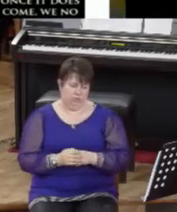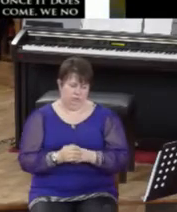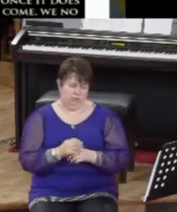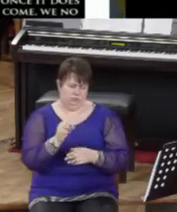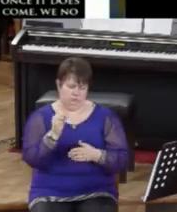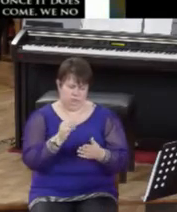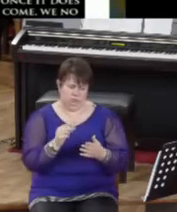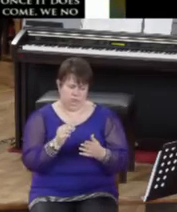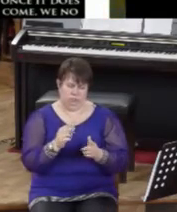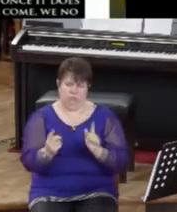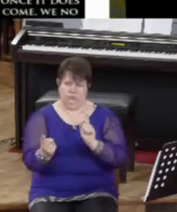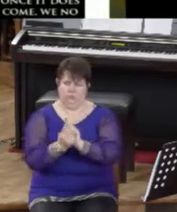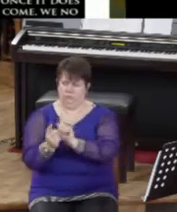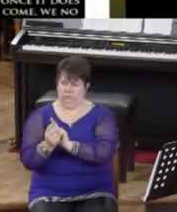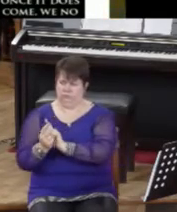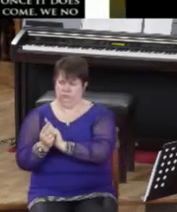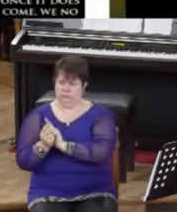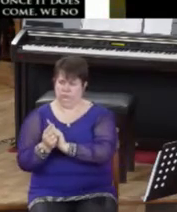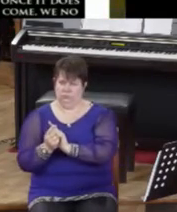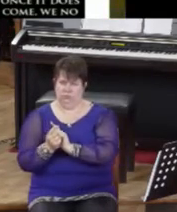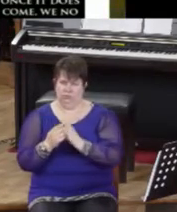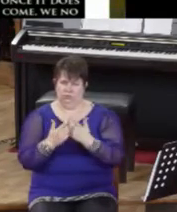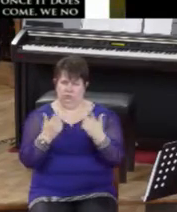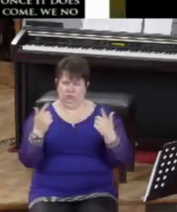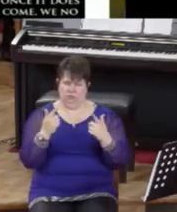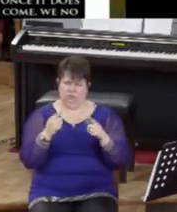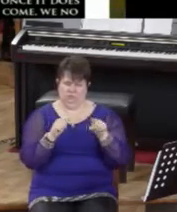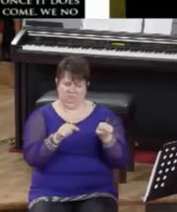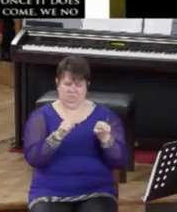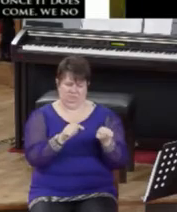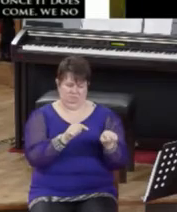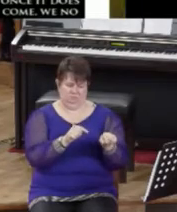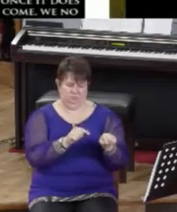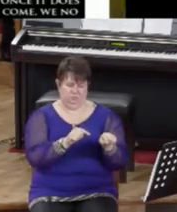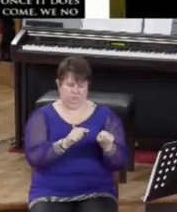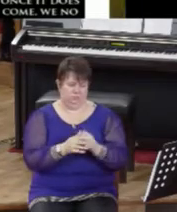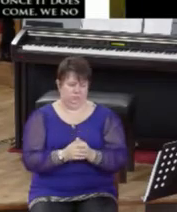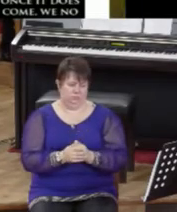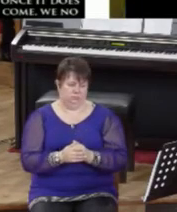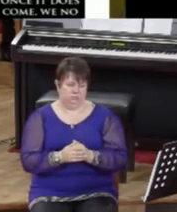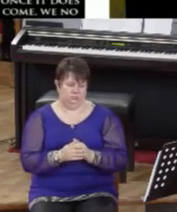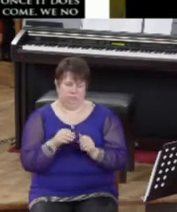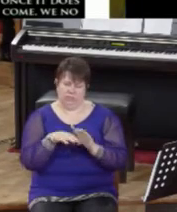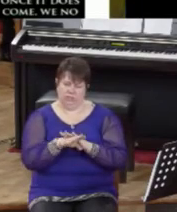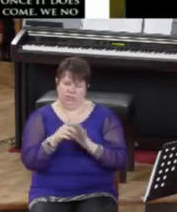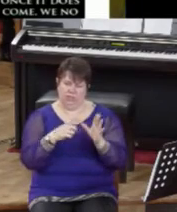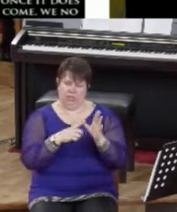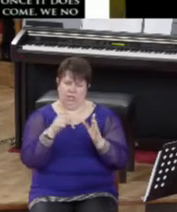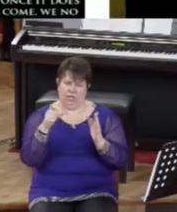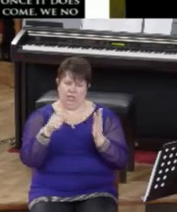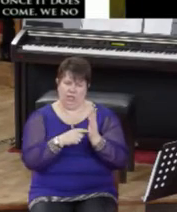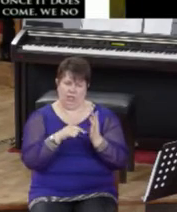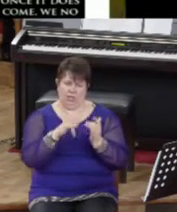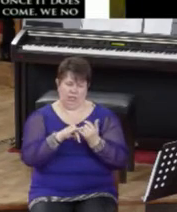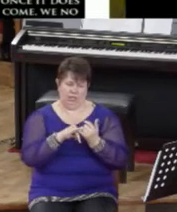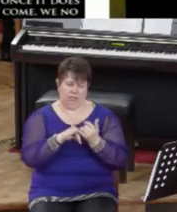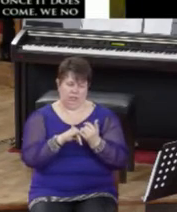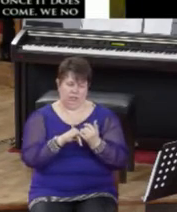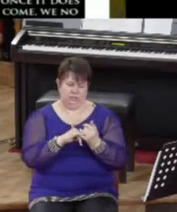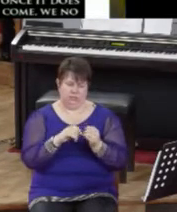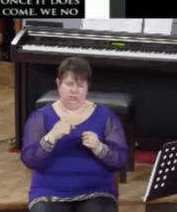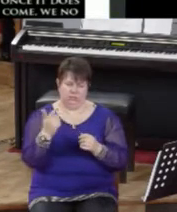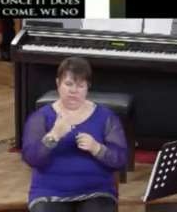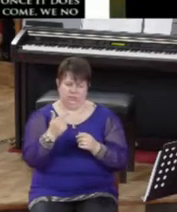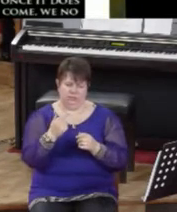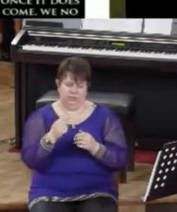letter encountered some opposition. It tells us in Acts chapter 17 and verse 32 that